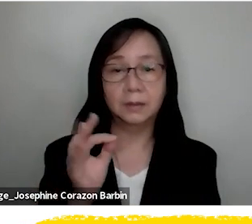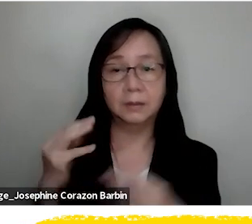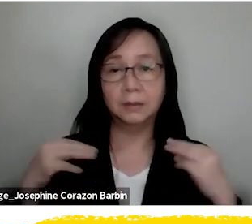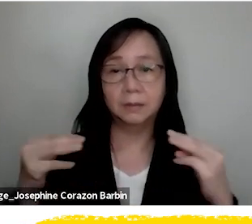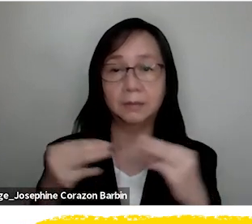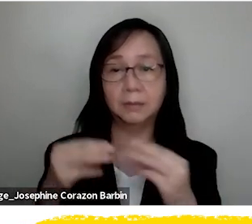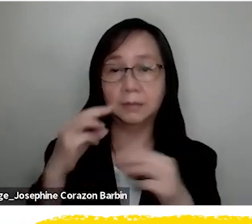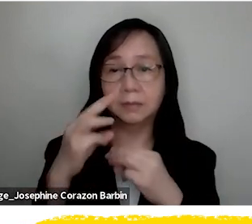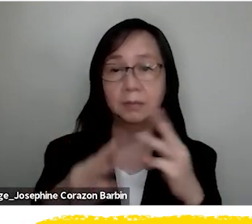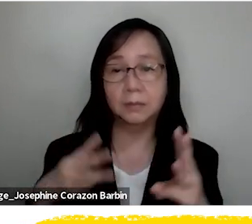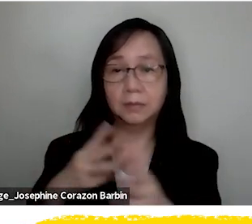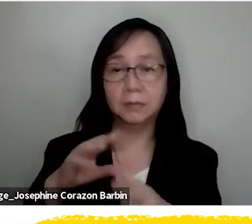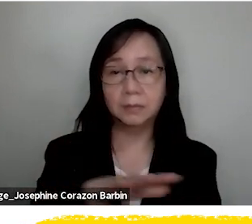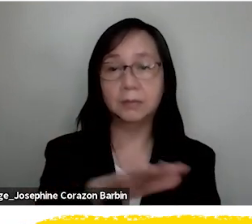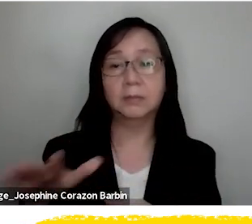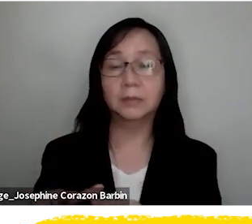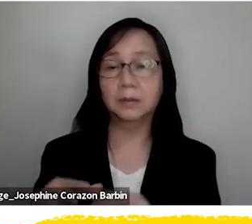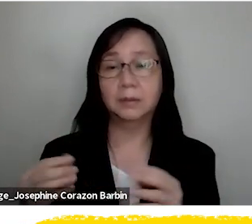worldwide, including CRC Asia.